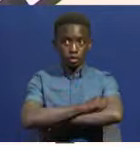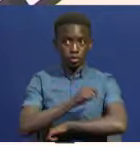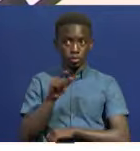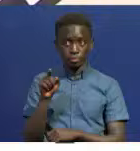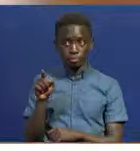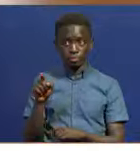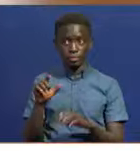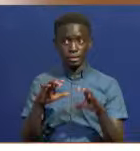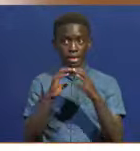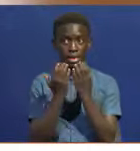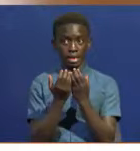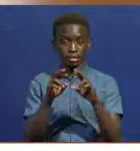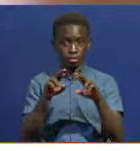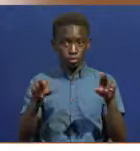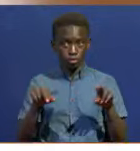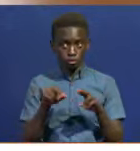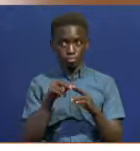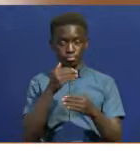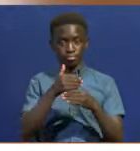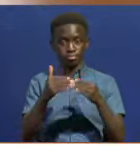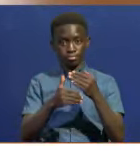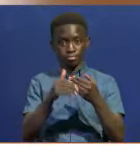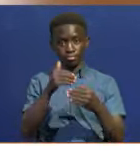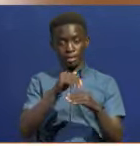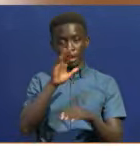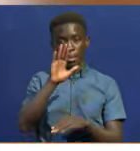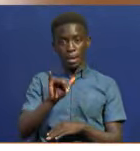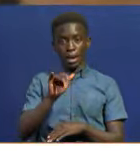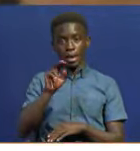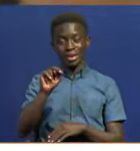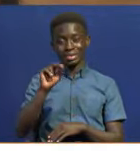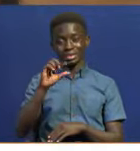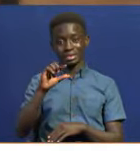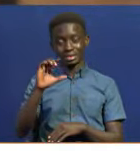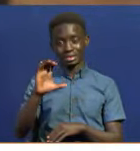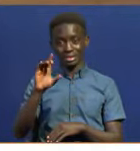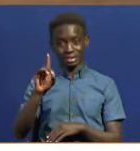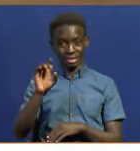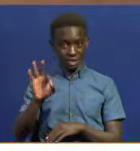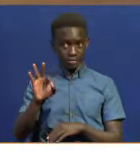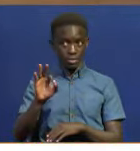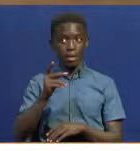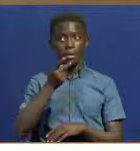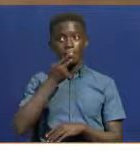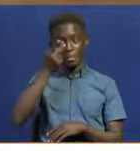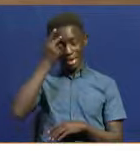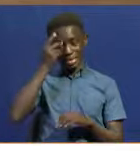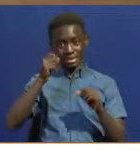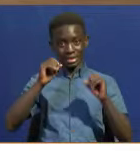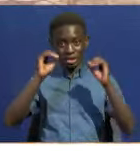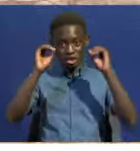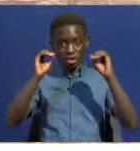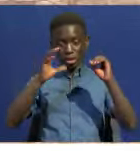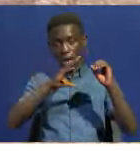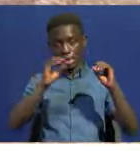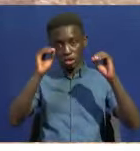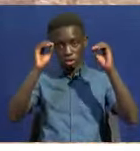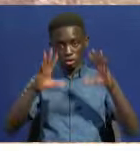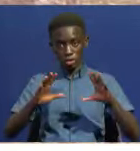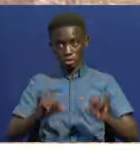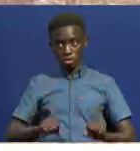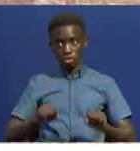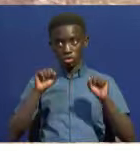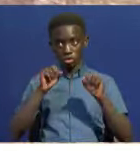by the National Government Constituency Development Fund, the Parent Teacher Association Chairman Peter Kirui urged the government to